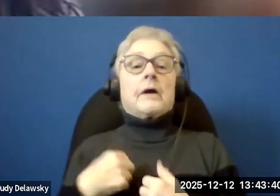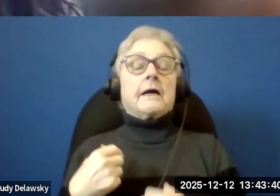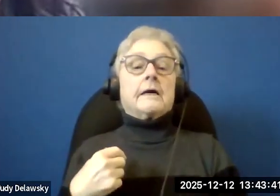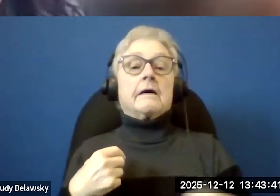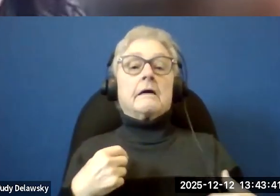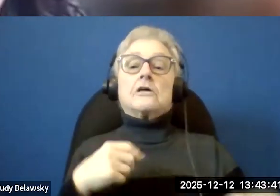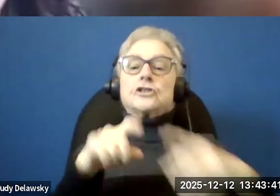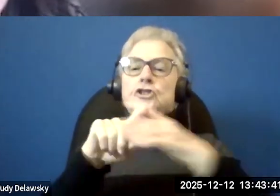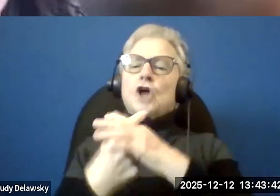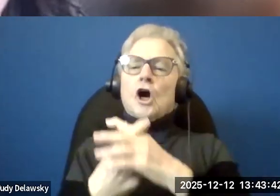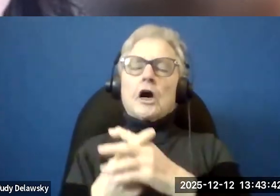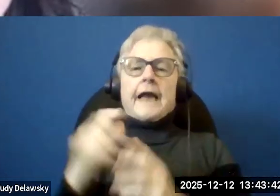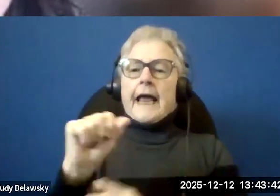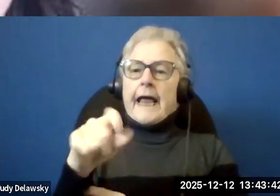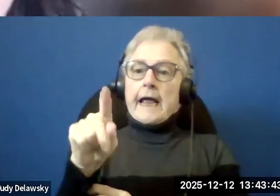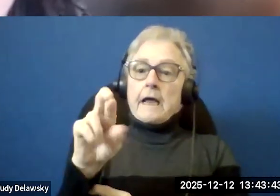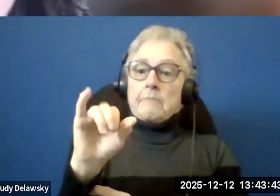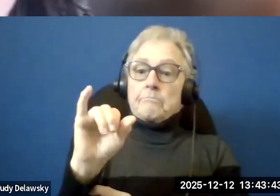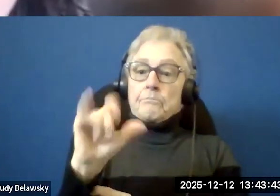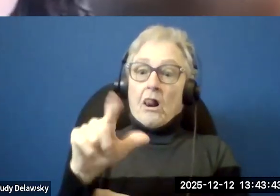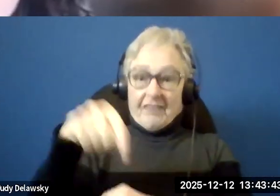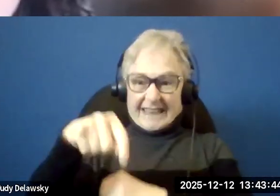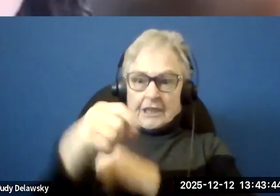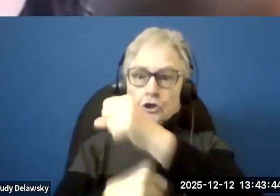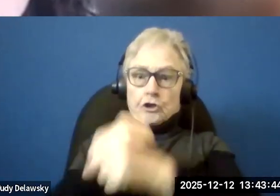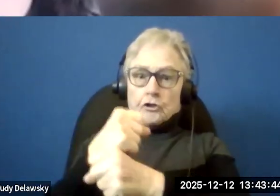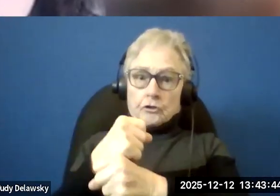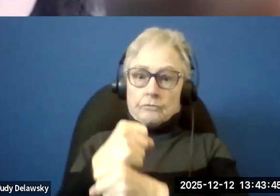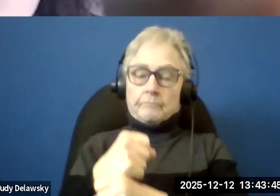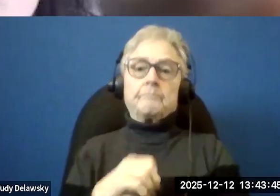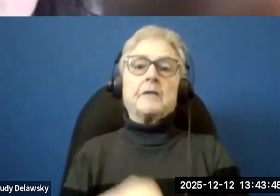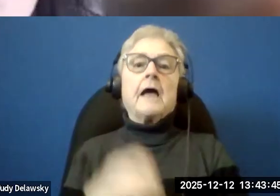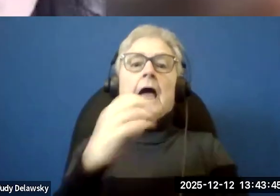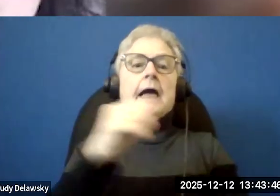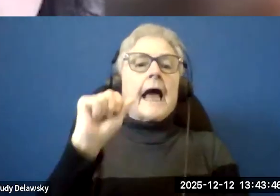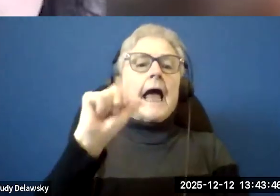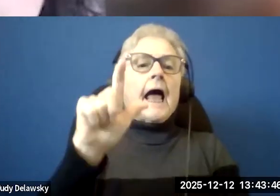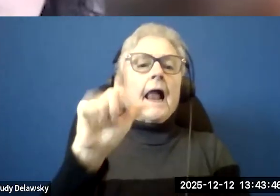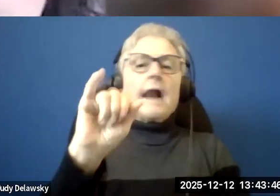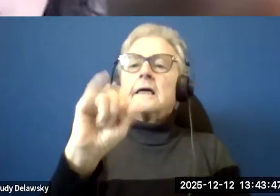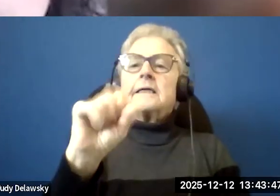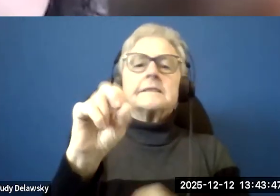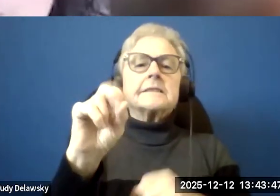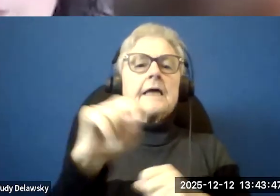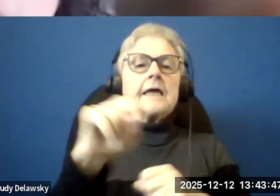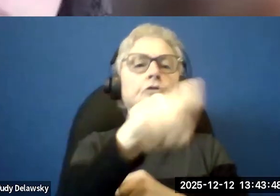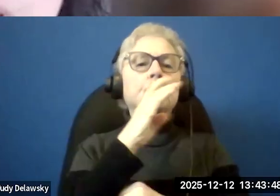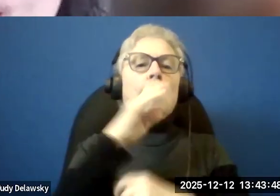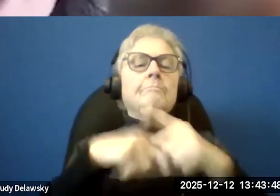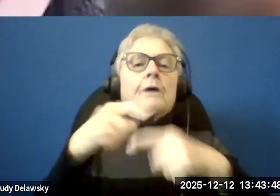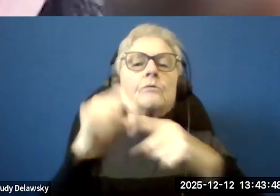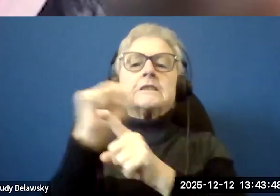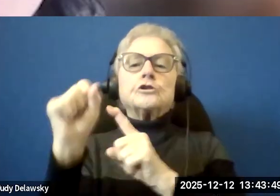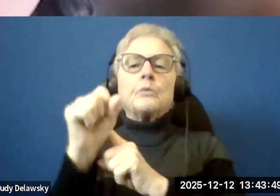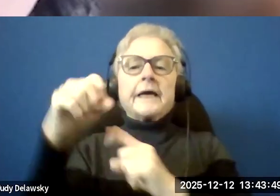in April of this year. And I'm glad that, Allison, you mentioned the situation in Manitoba, because